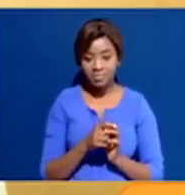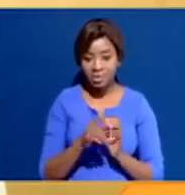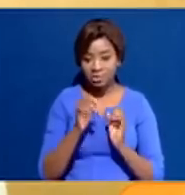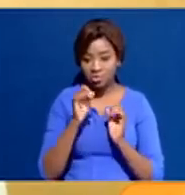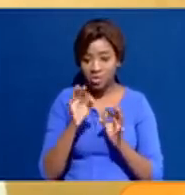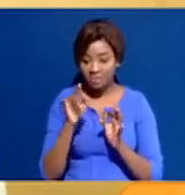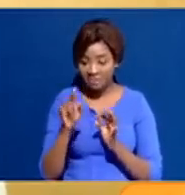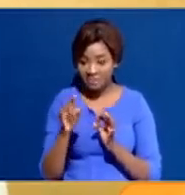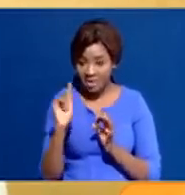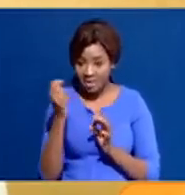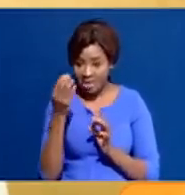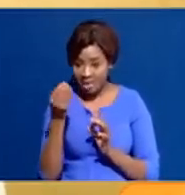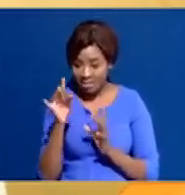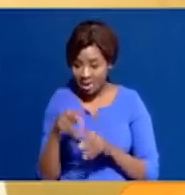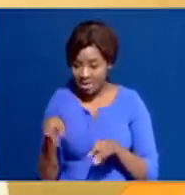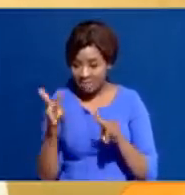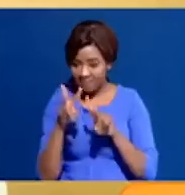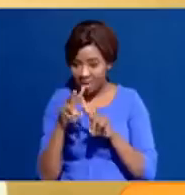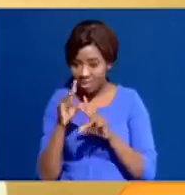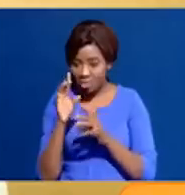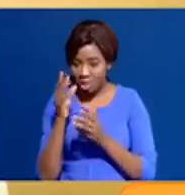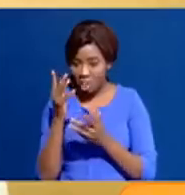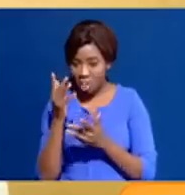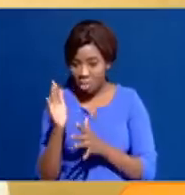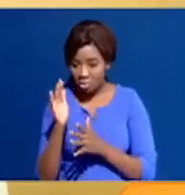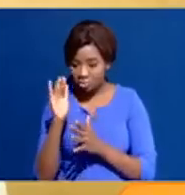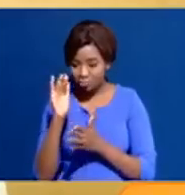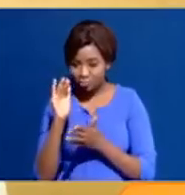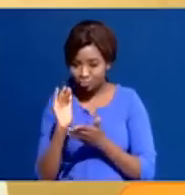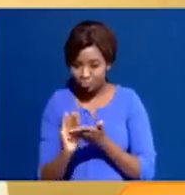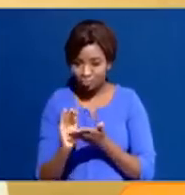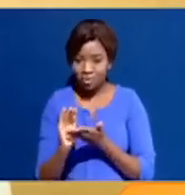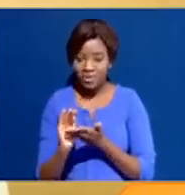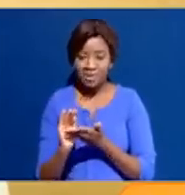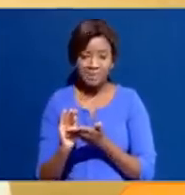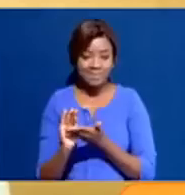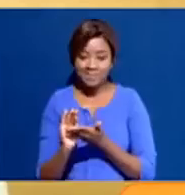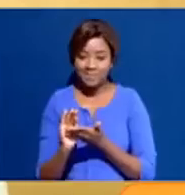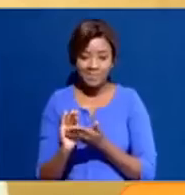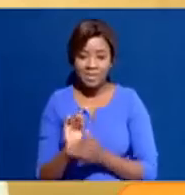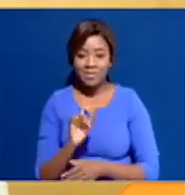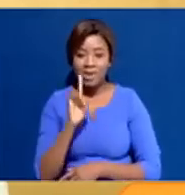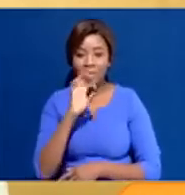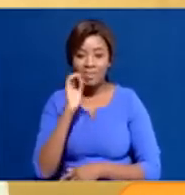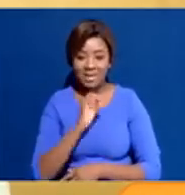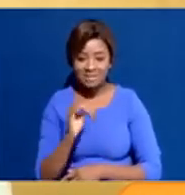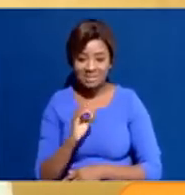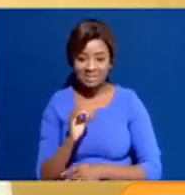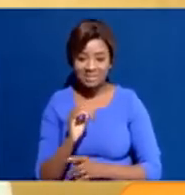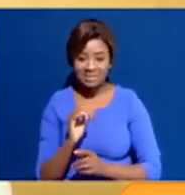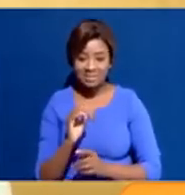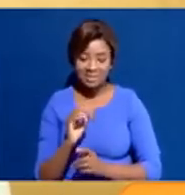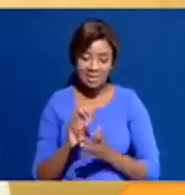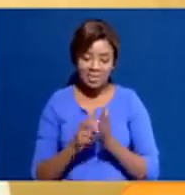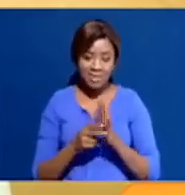by one shillings or to the dollar, if our local currency loses by only 1% to the dollar, meaning it